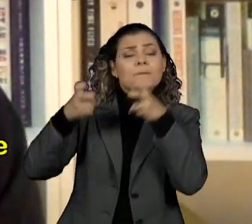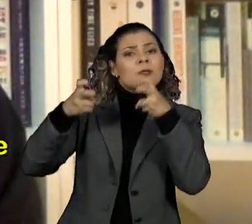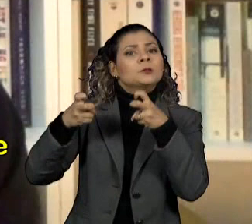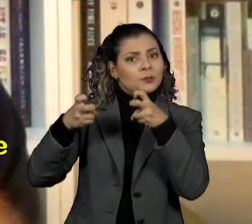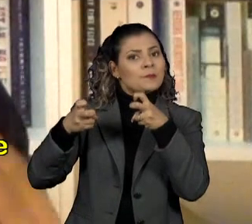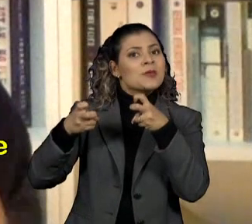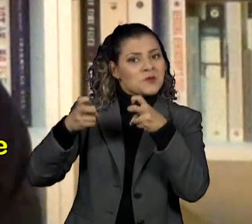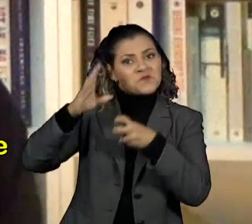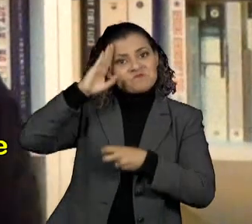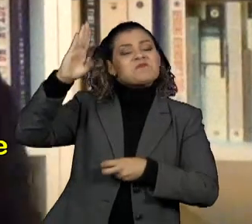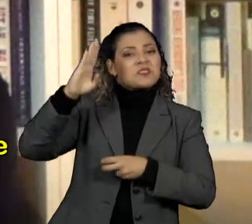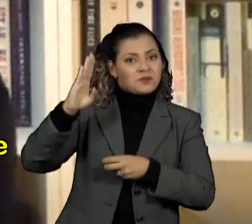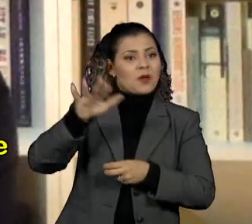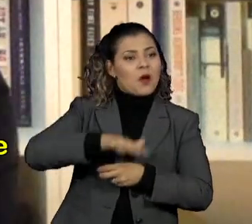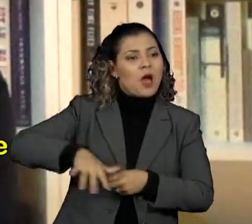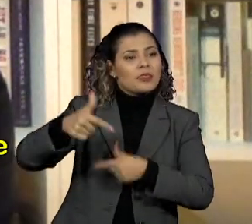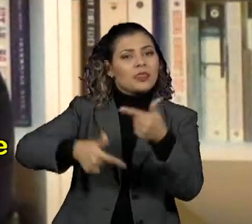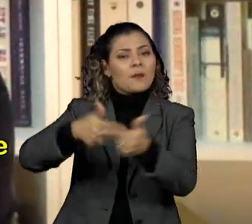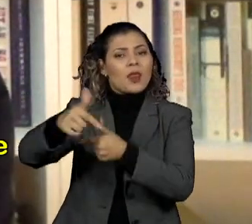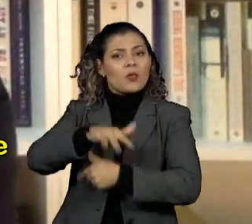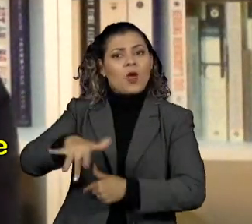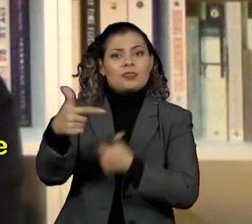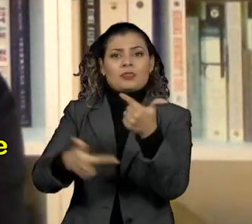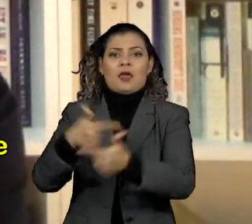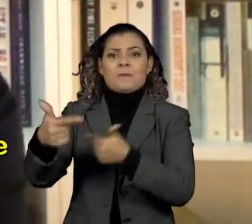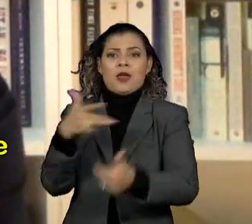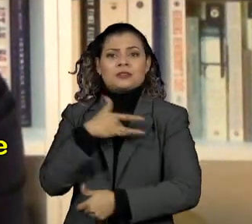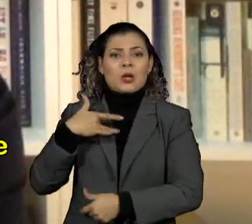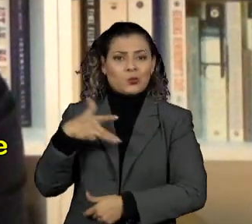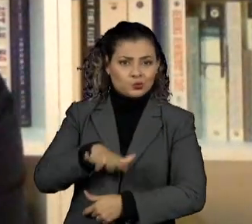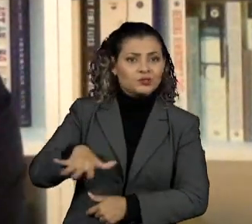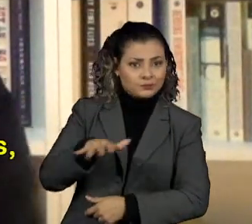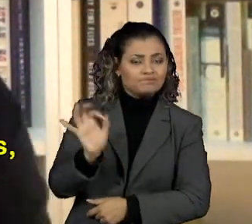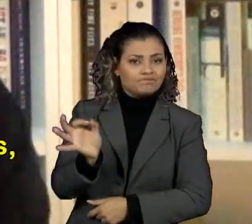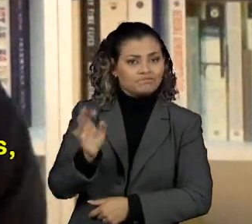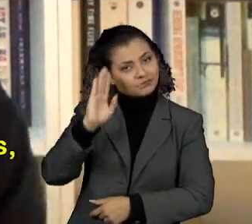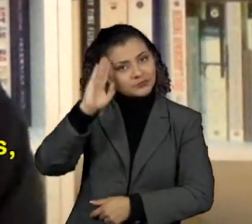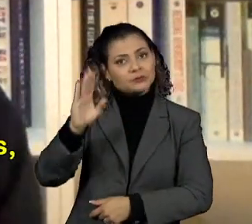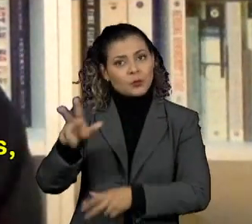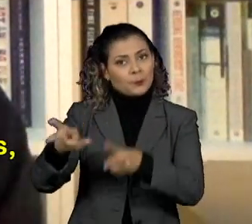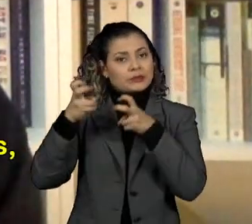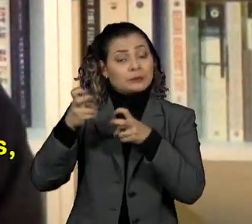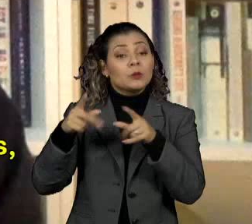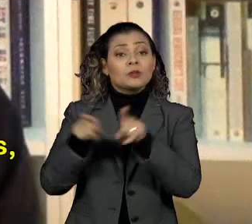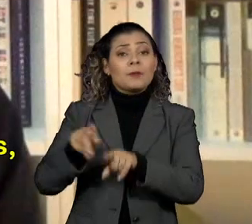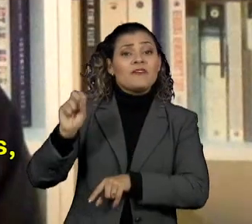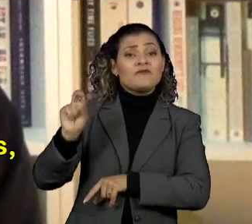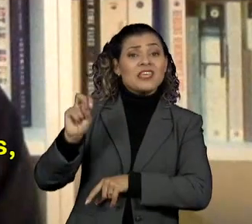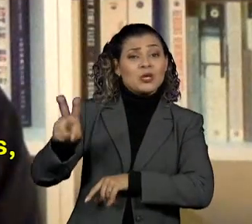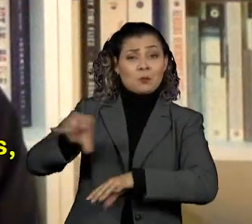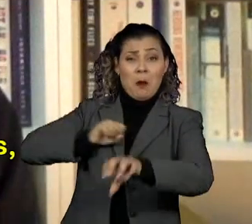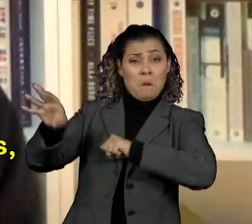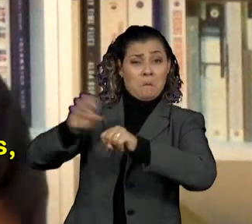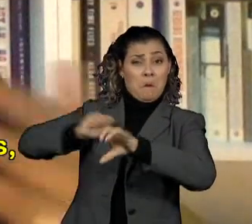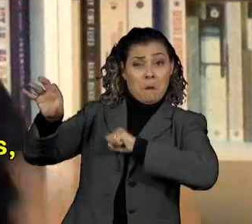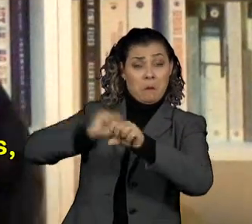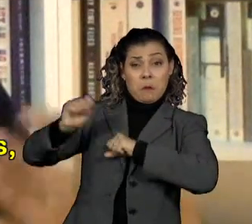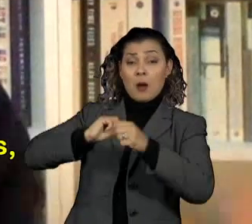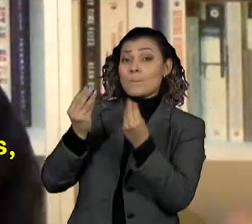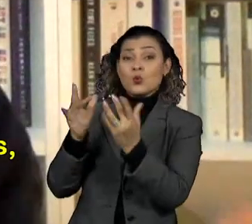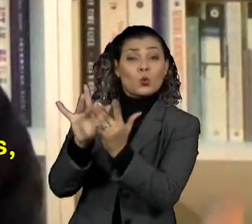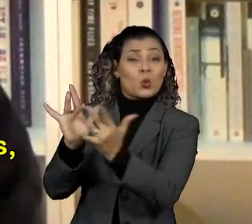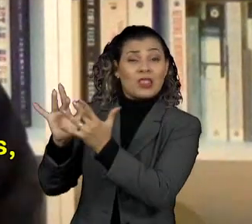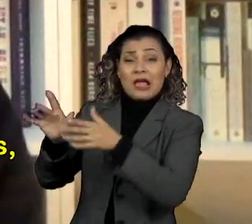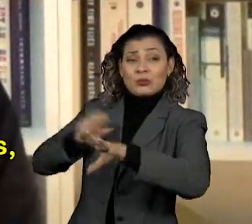you look at the evidence, especially looking at frontline healthcare workers who receive very high doses of virus because they are